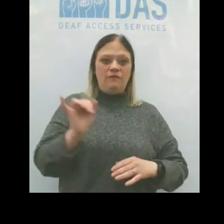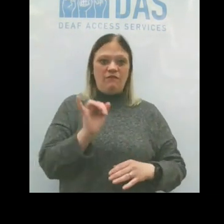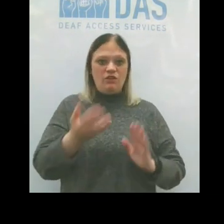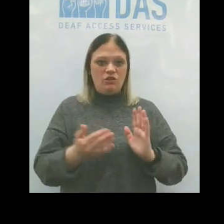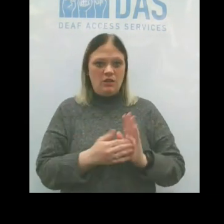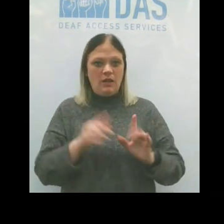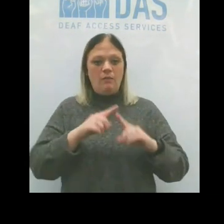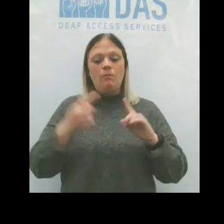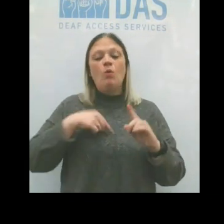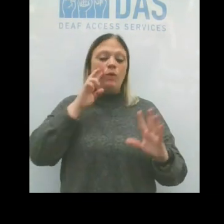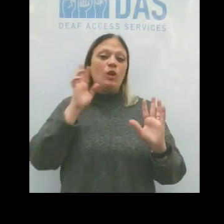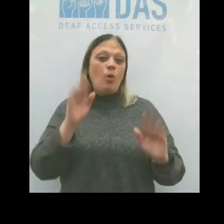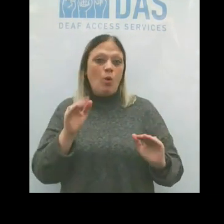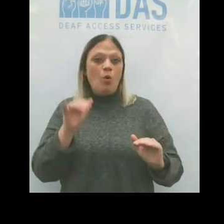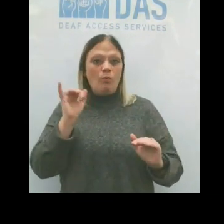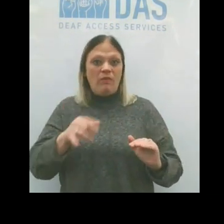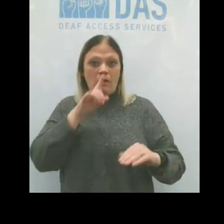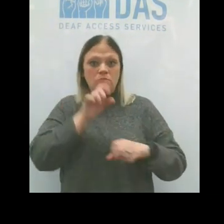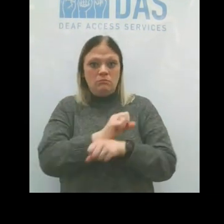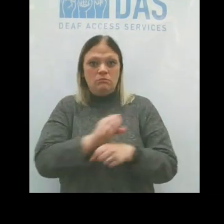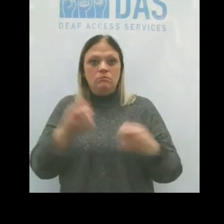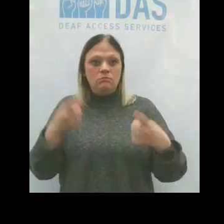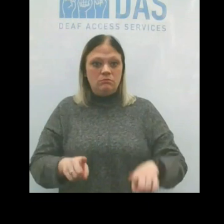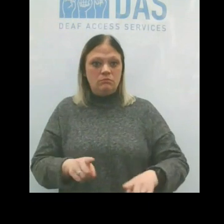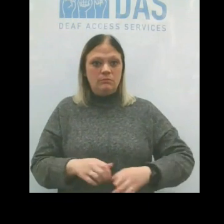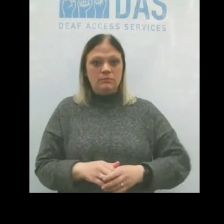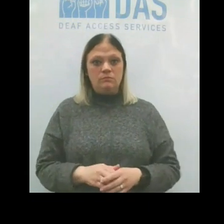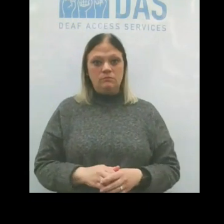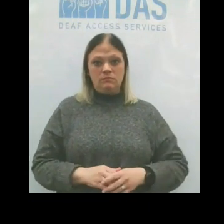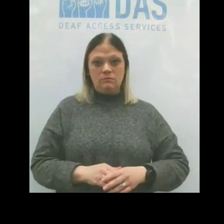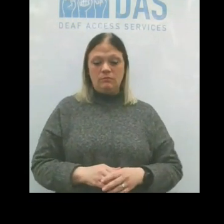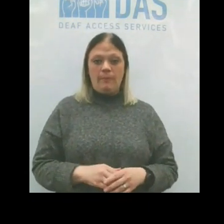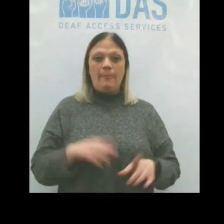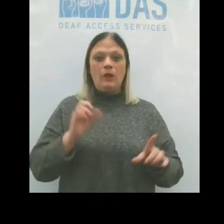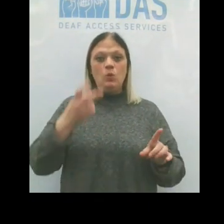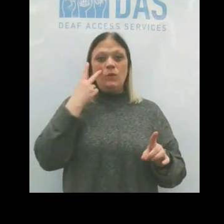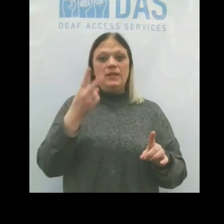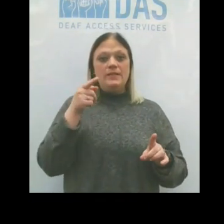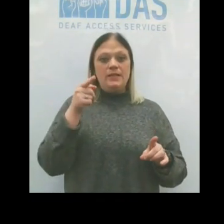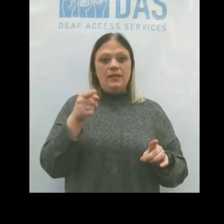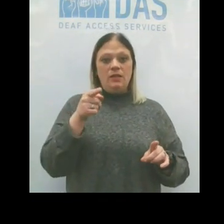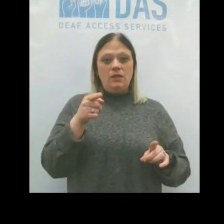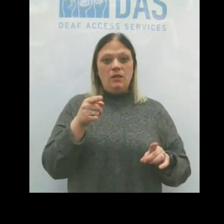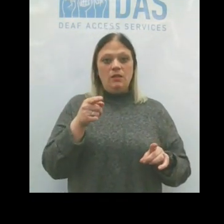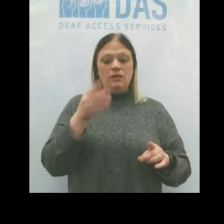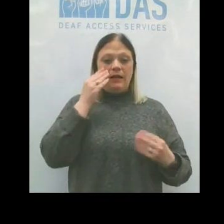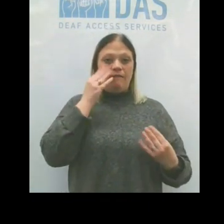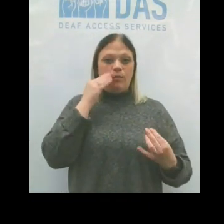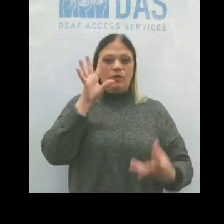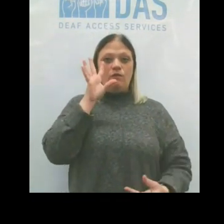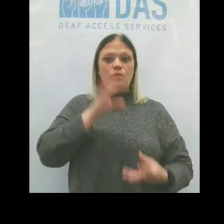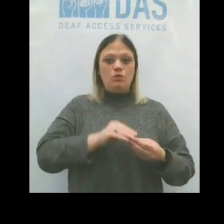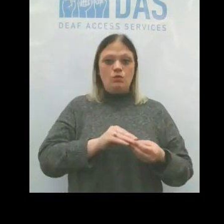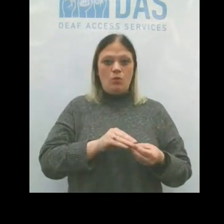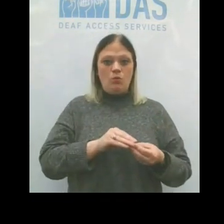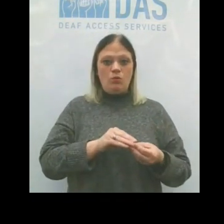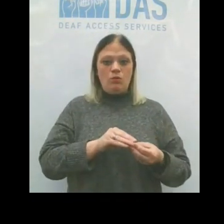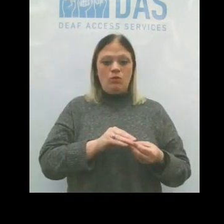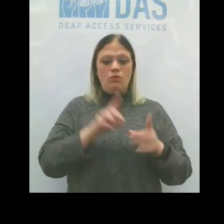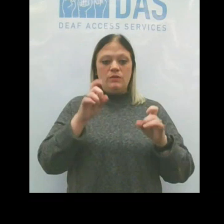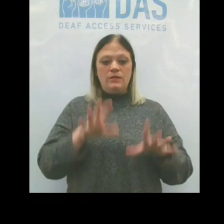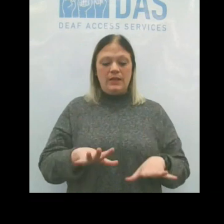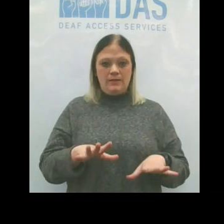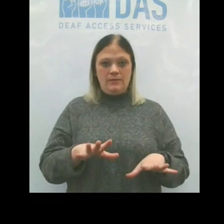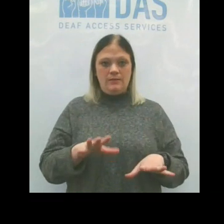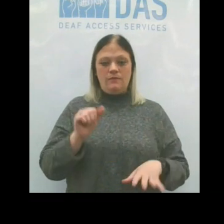that will be the case. So you can see here are data being presented of the total number of antibody